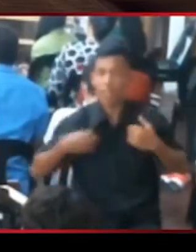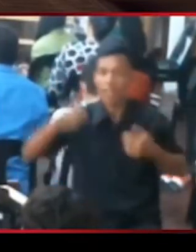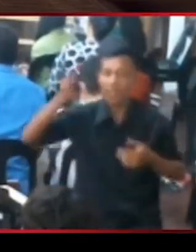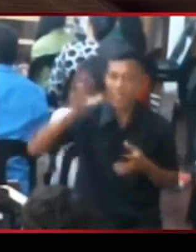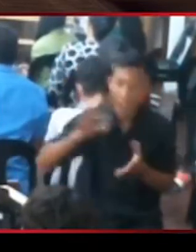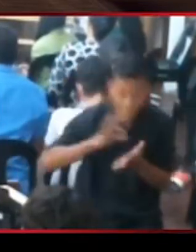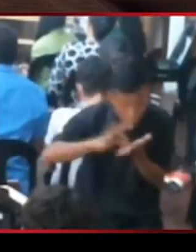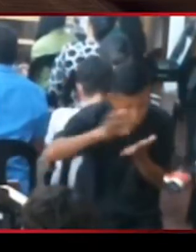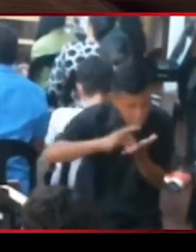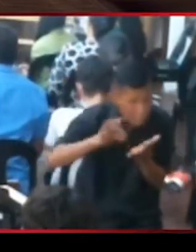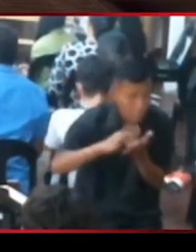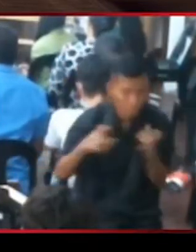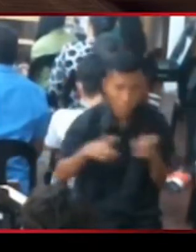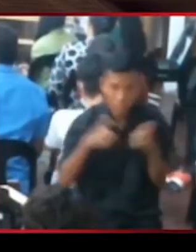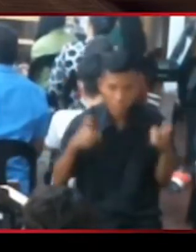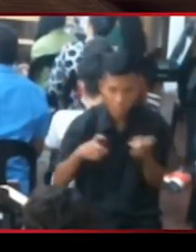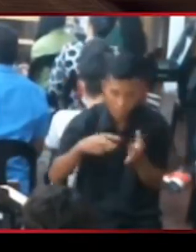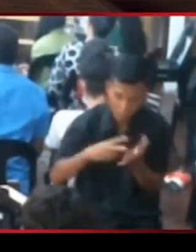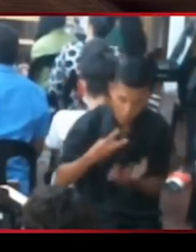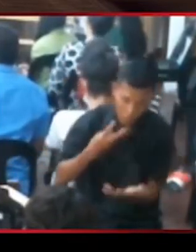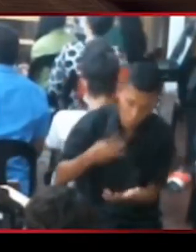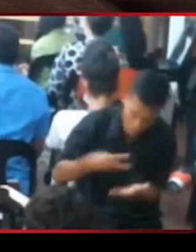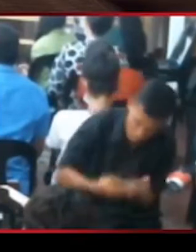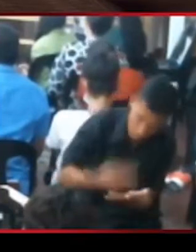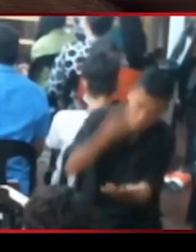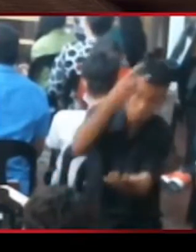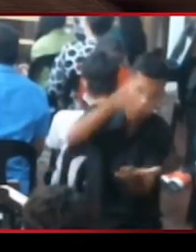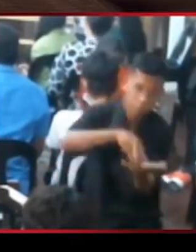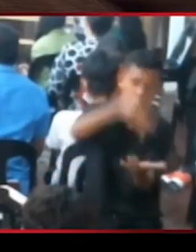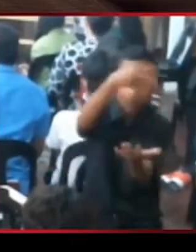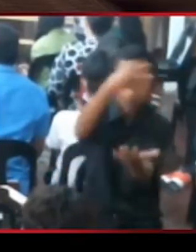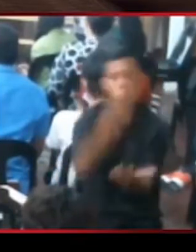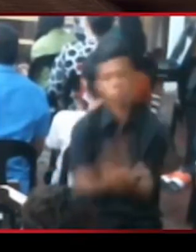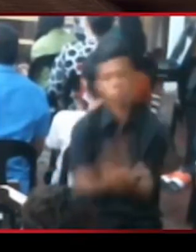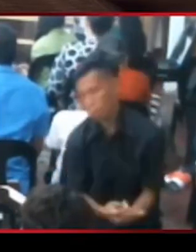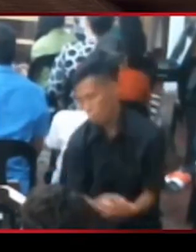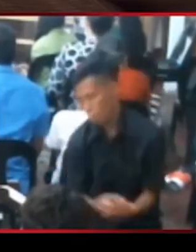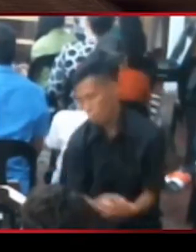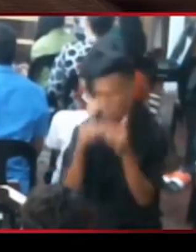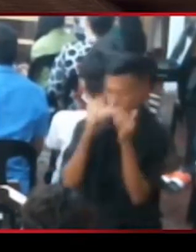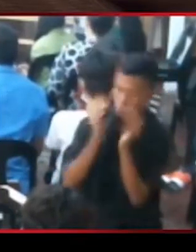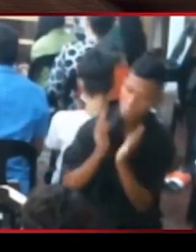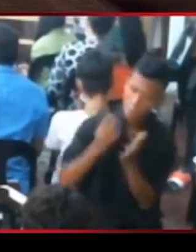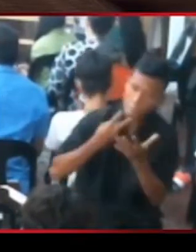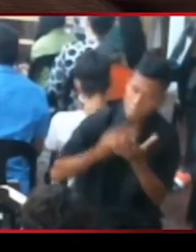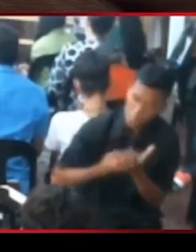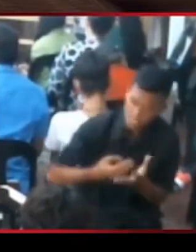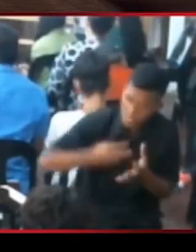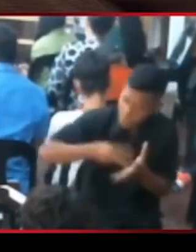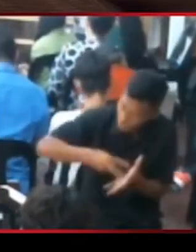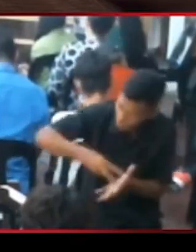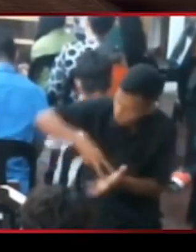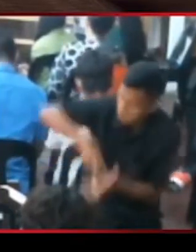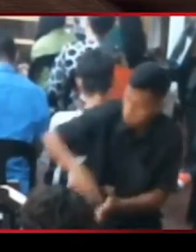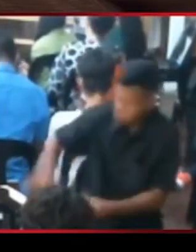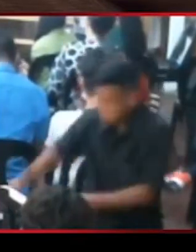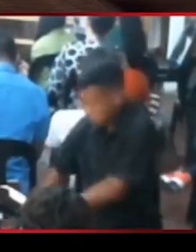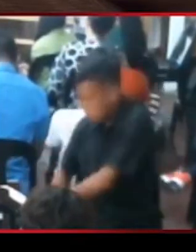forgive me, and I can get up again, and I say, okay, Lord, pack my bag up, and let's give it one more time.